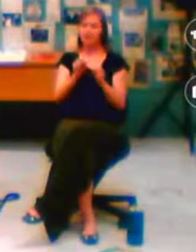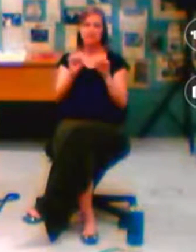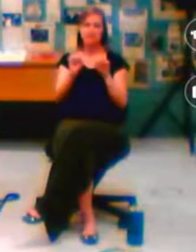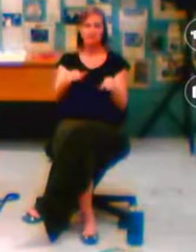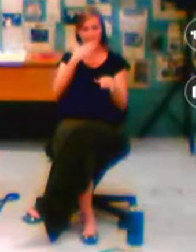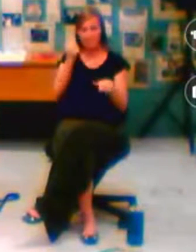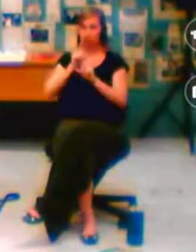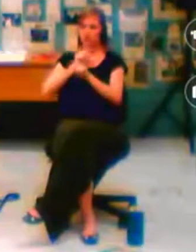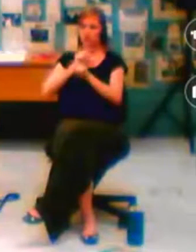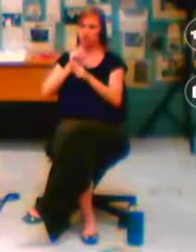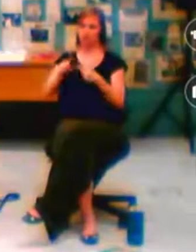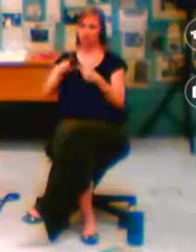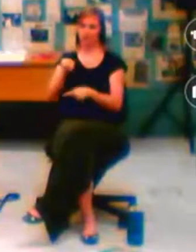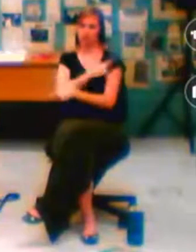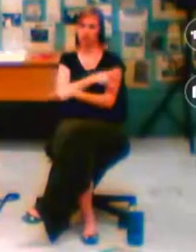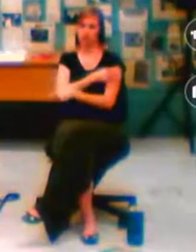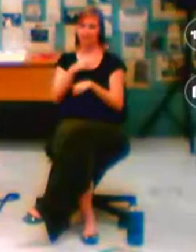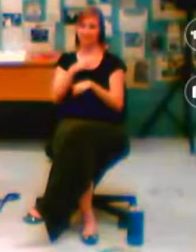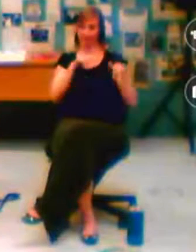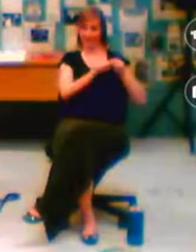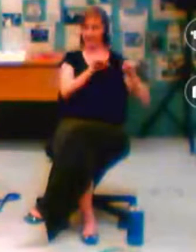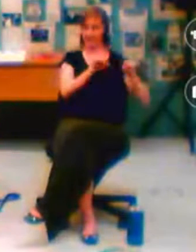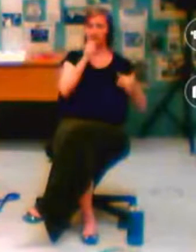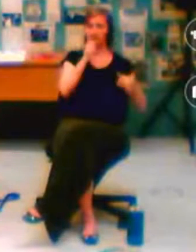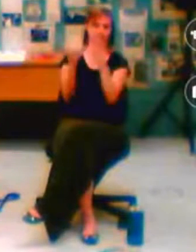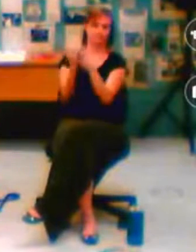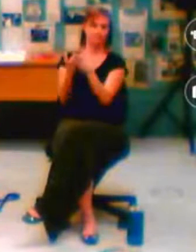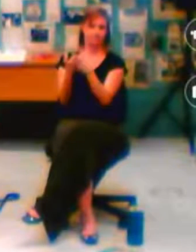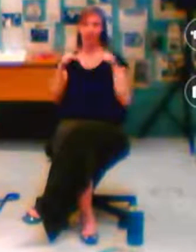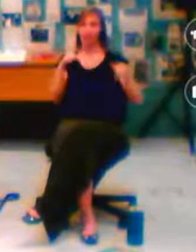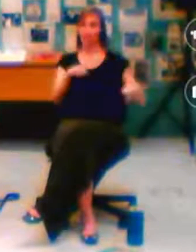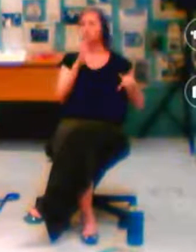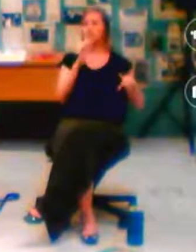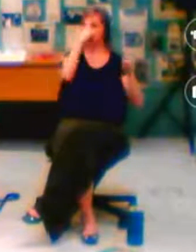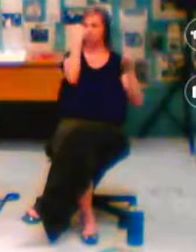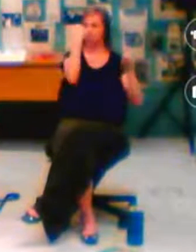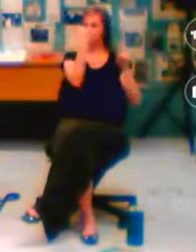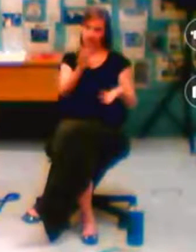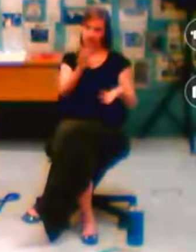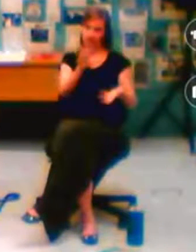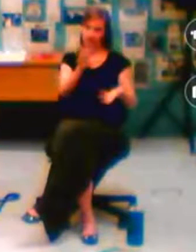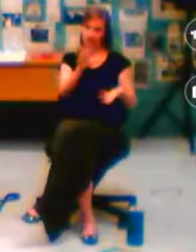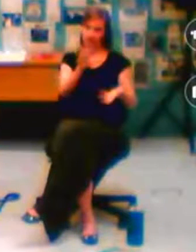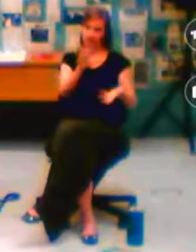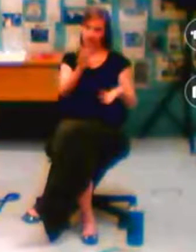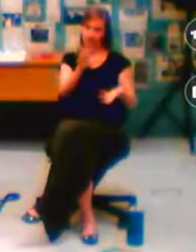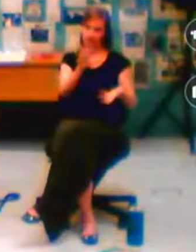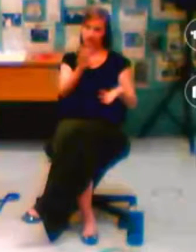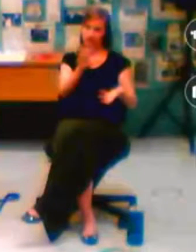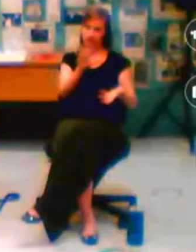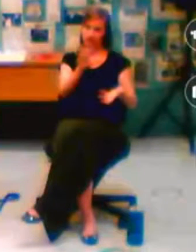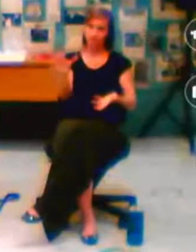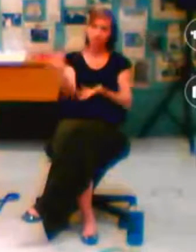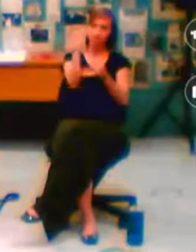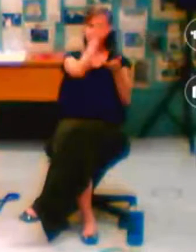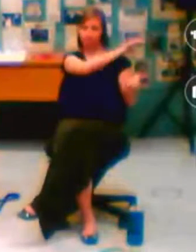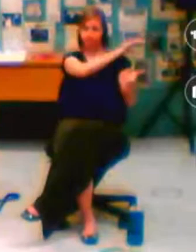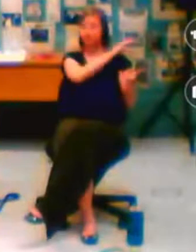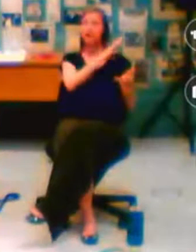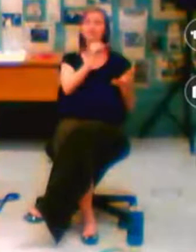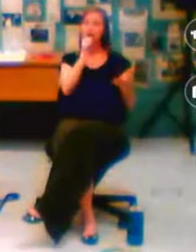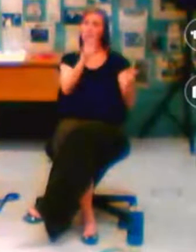to the 1930s. By putting patients in charge of their funding, we can create a system that's much